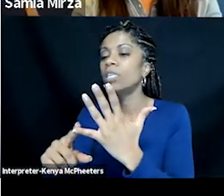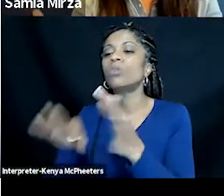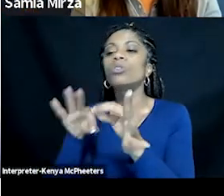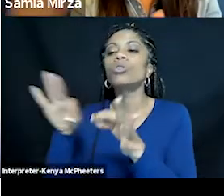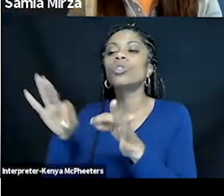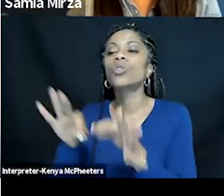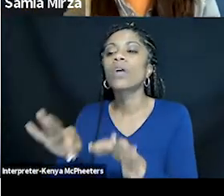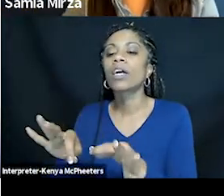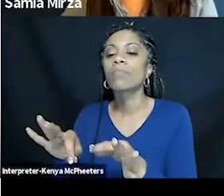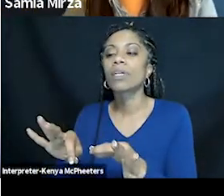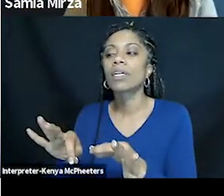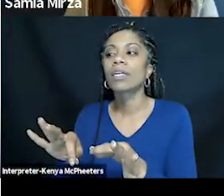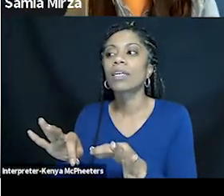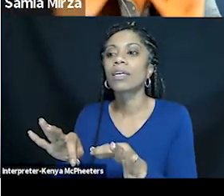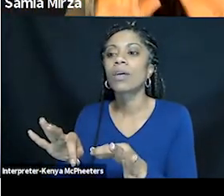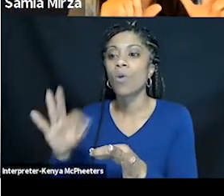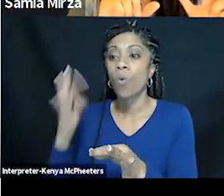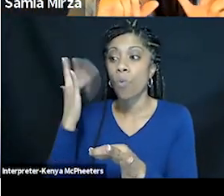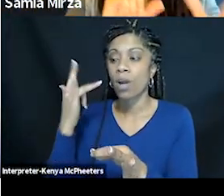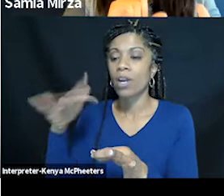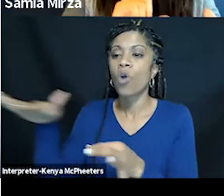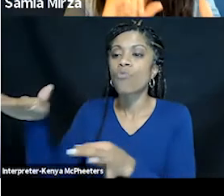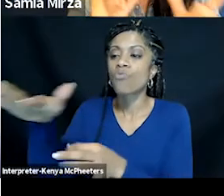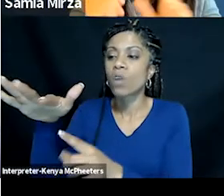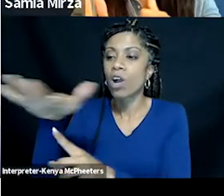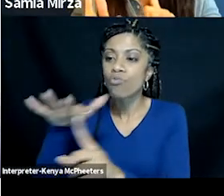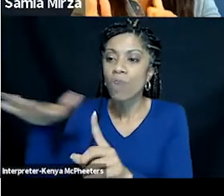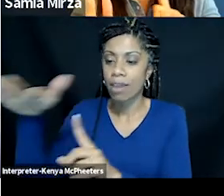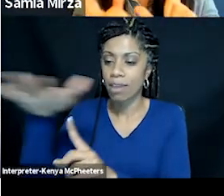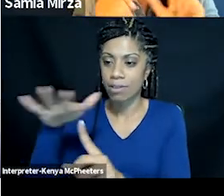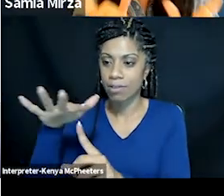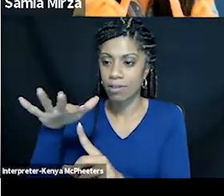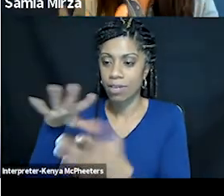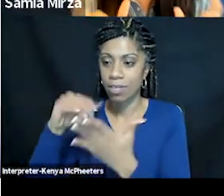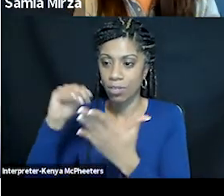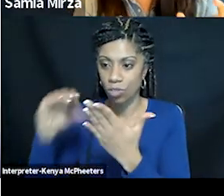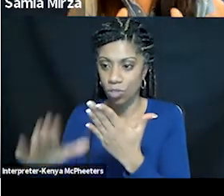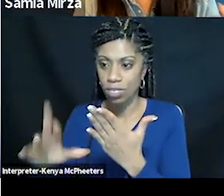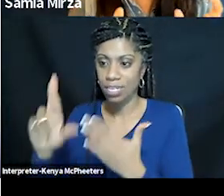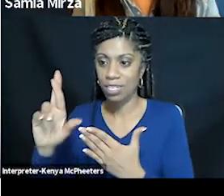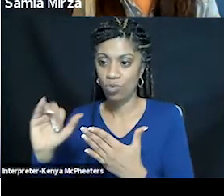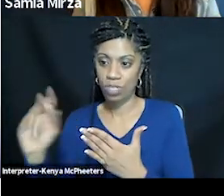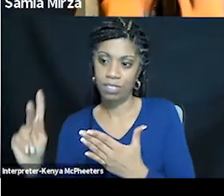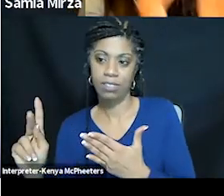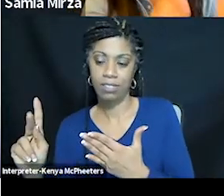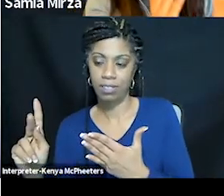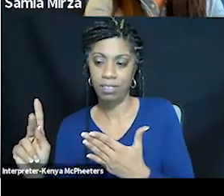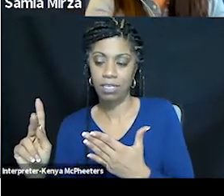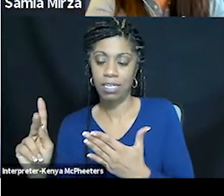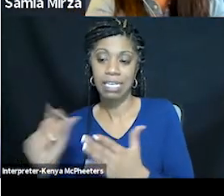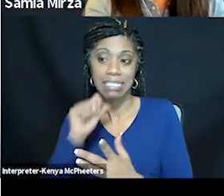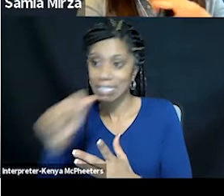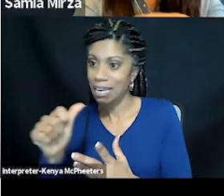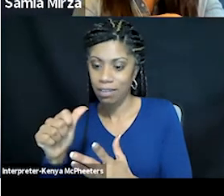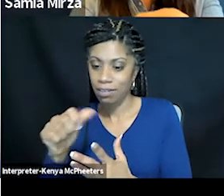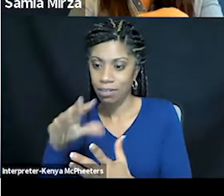that the student finds themselves in. We're now also shifting the mental model of where the responsibility lies. It's not on the